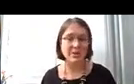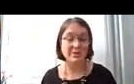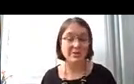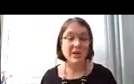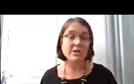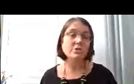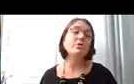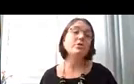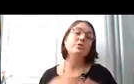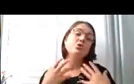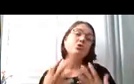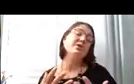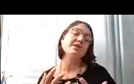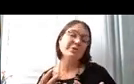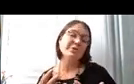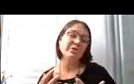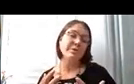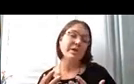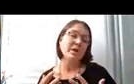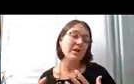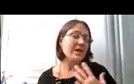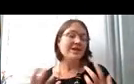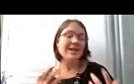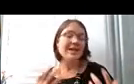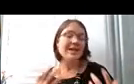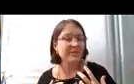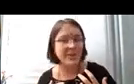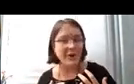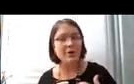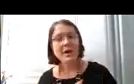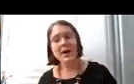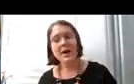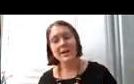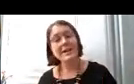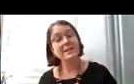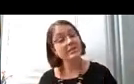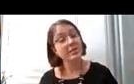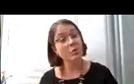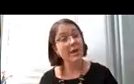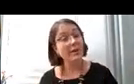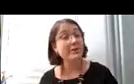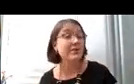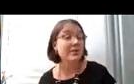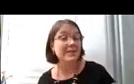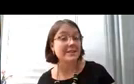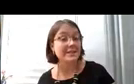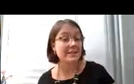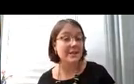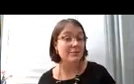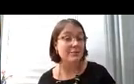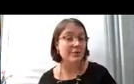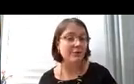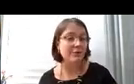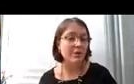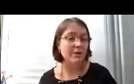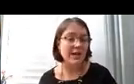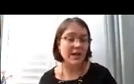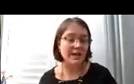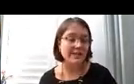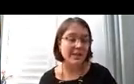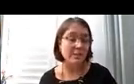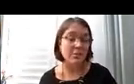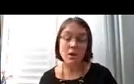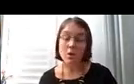virtual seminars. So if you enjoyed this virtual seminar, let us know. Let us know what else you'd like to see moving